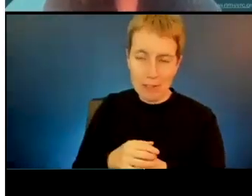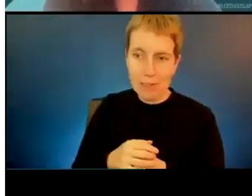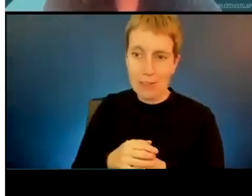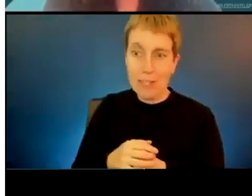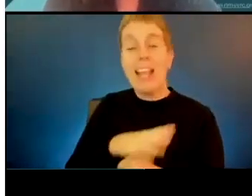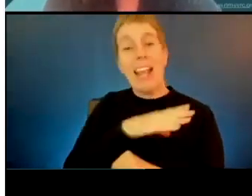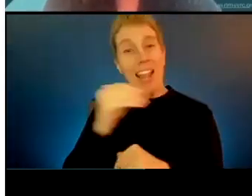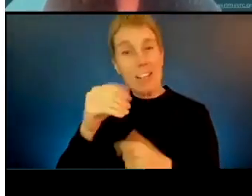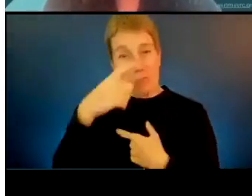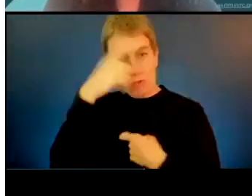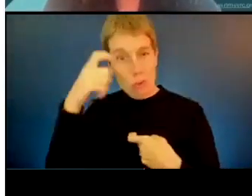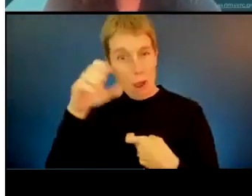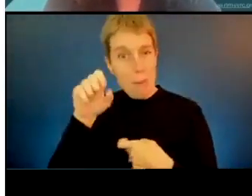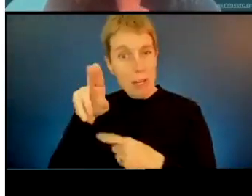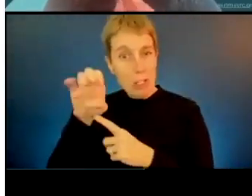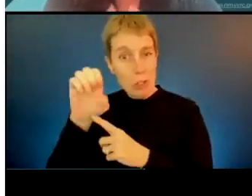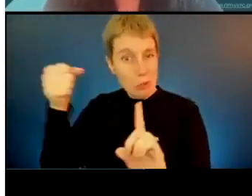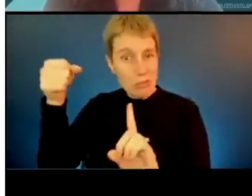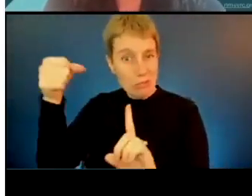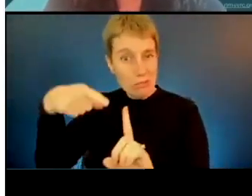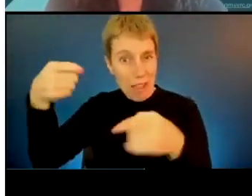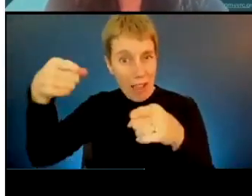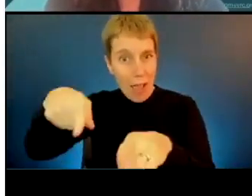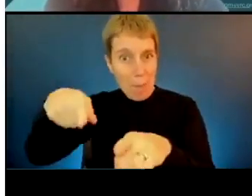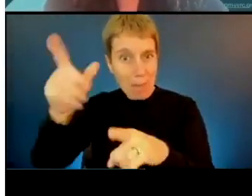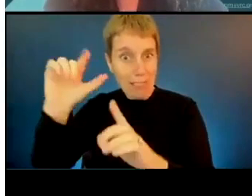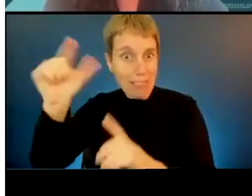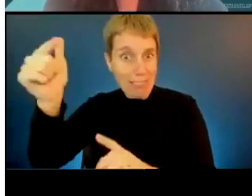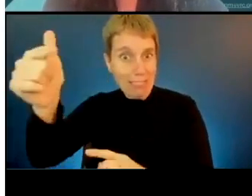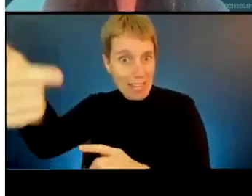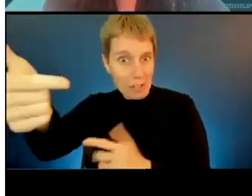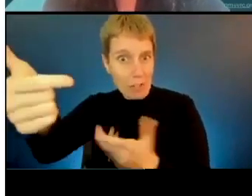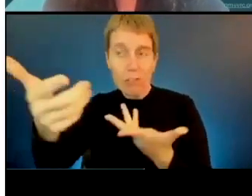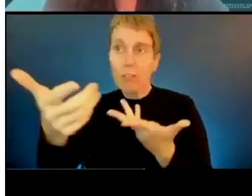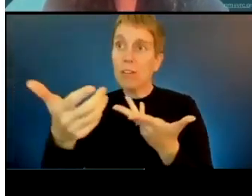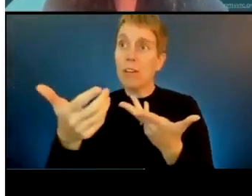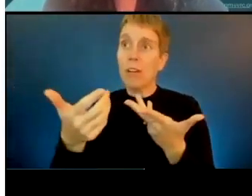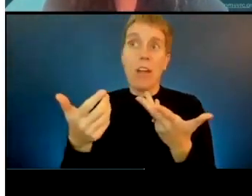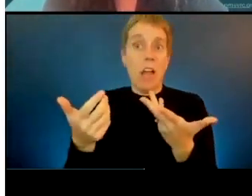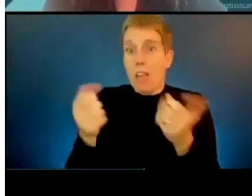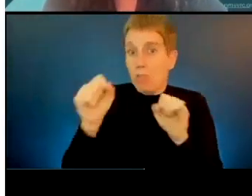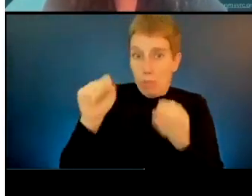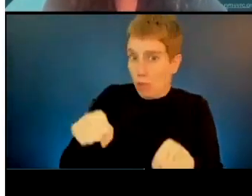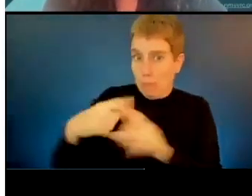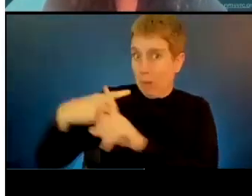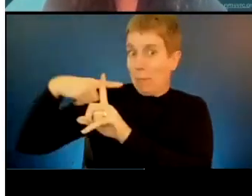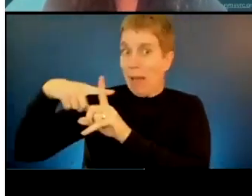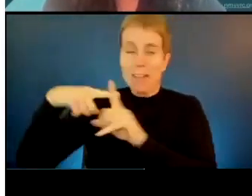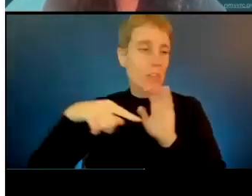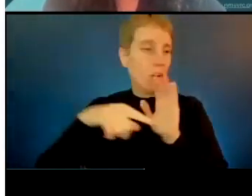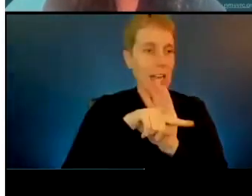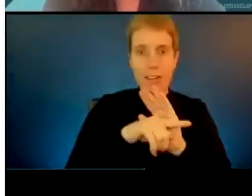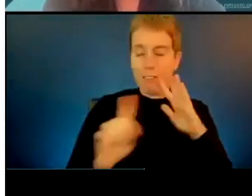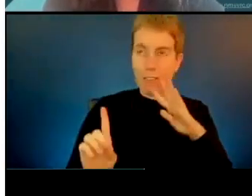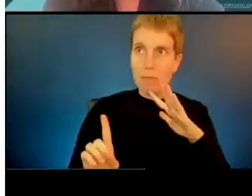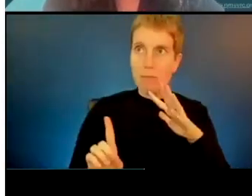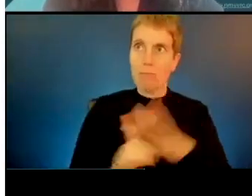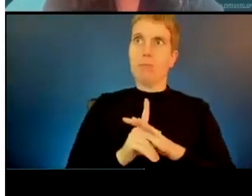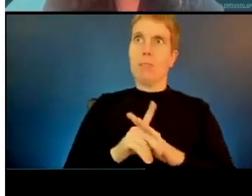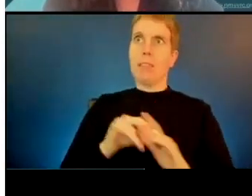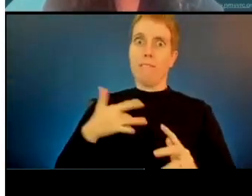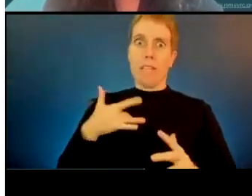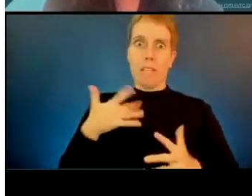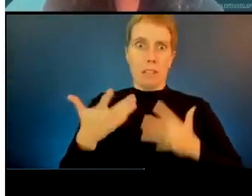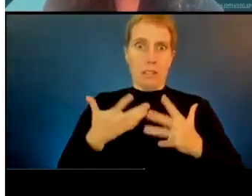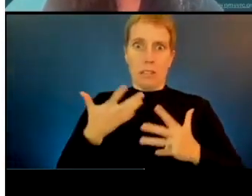may be positive life events that might come up, but might bring on change cues or trauma cues. And just having that peer support network can really